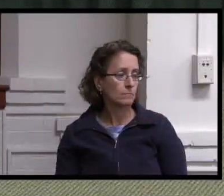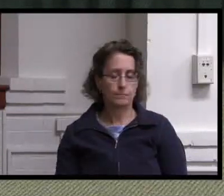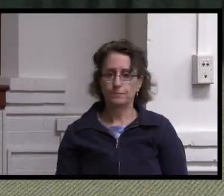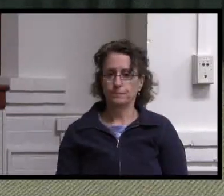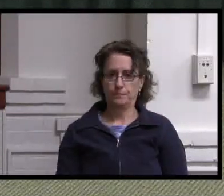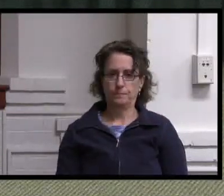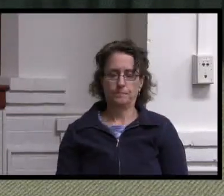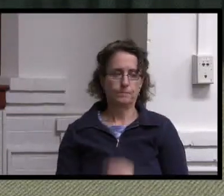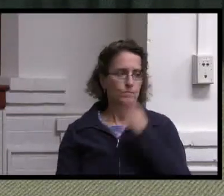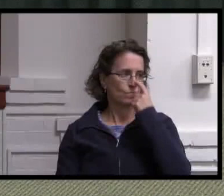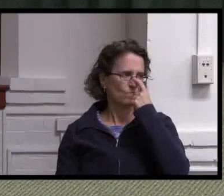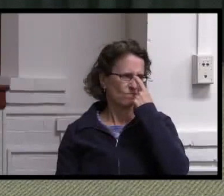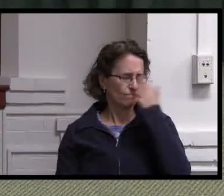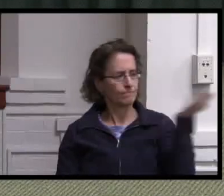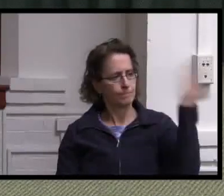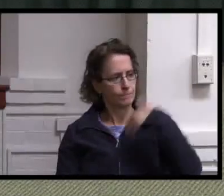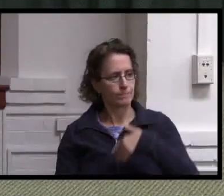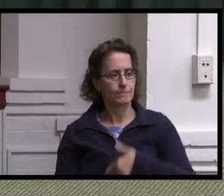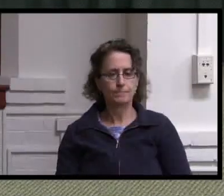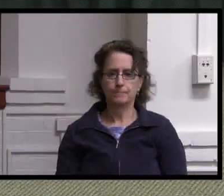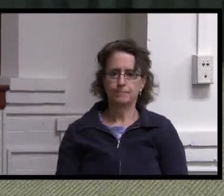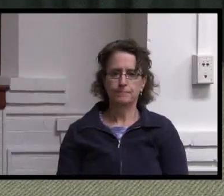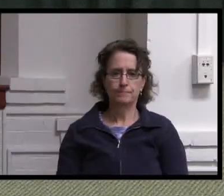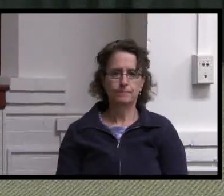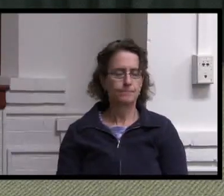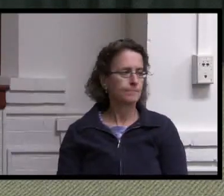Yes, sir. Please come right up.